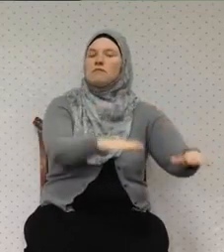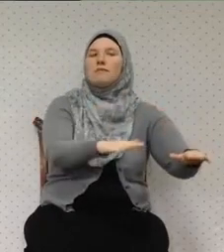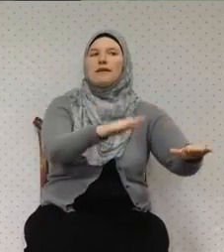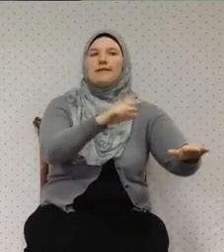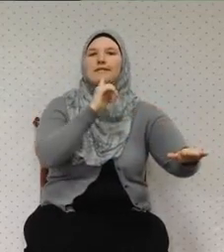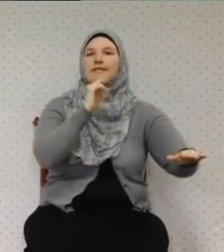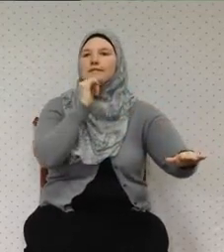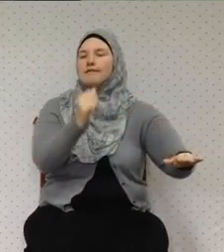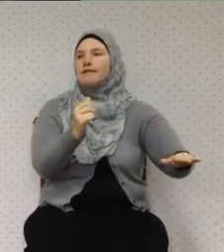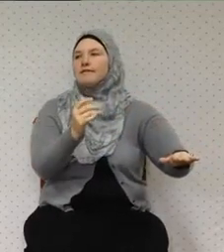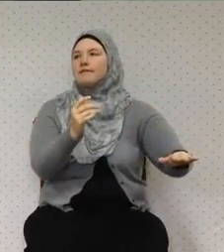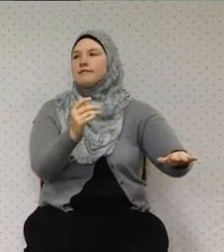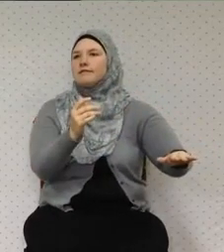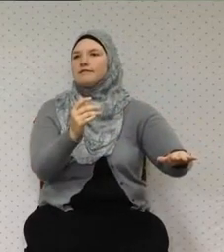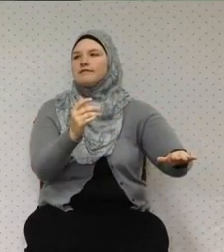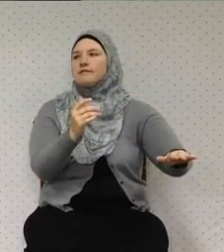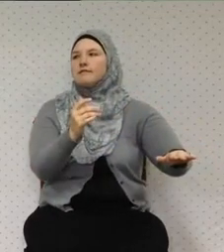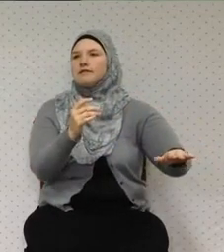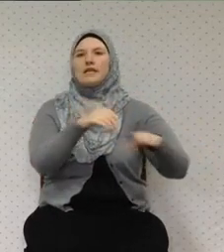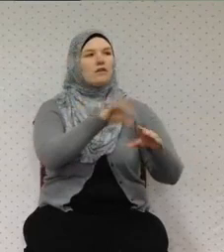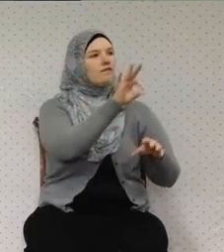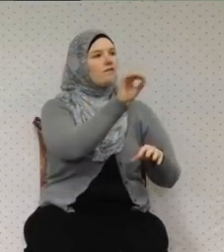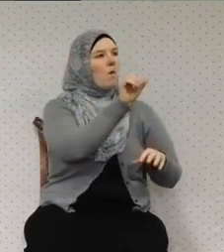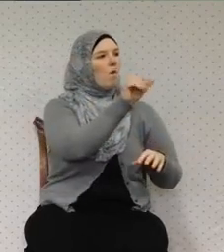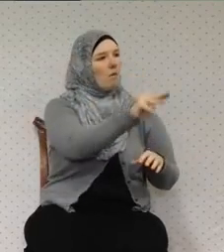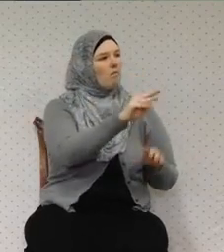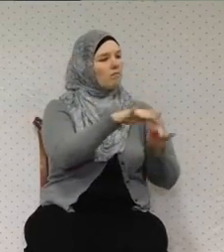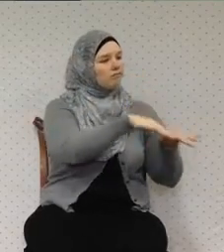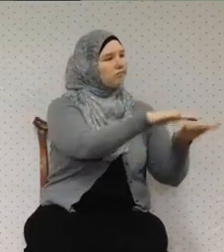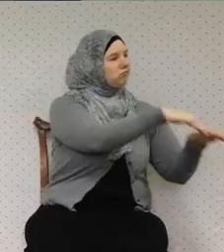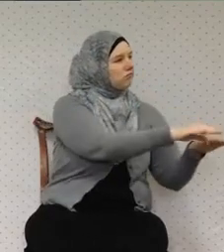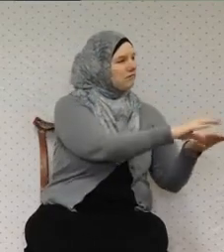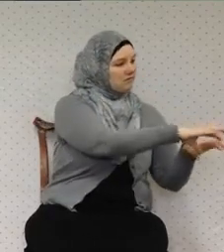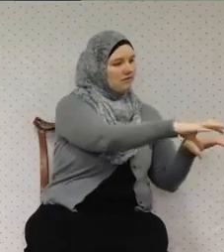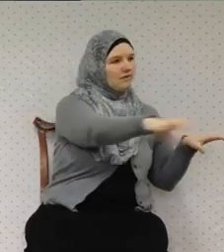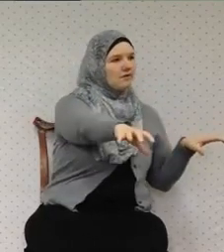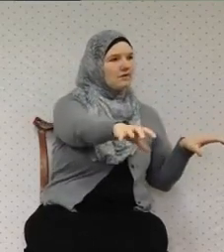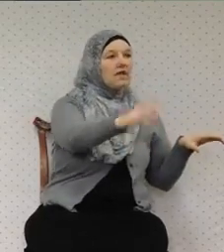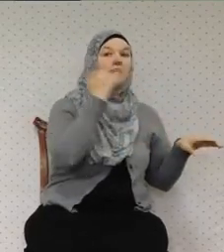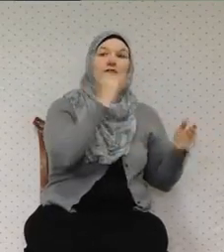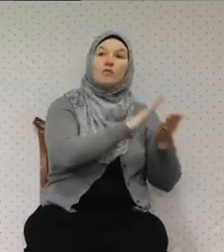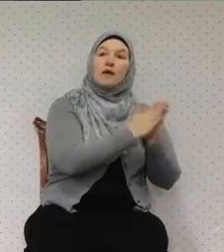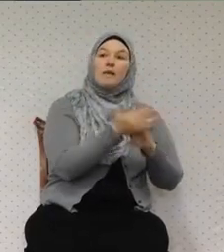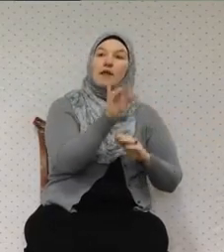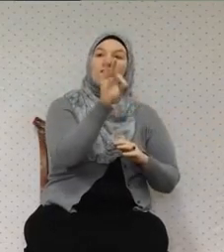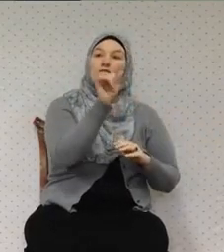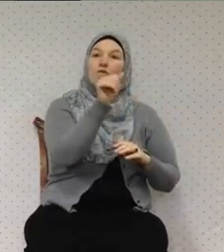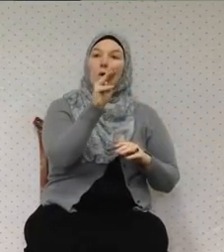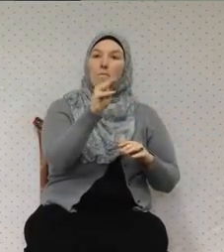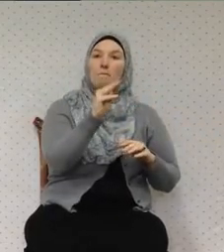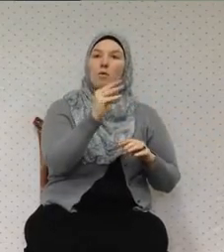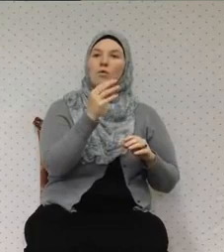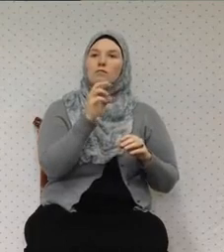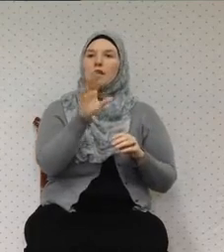is not in the foam. It is in the water itself. When you become like the foam of the